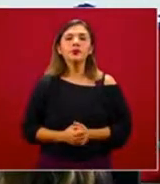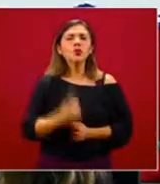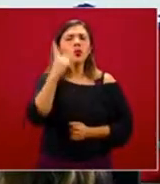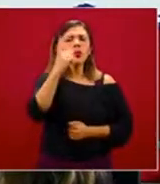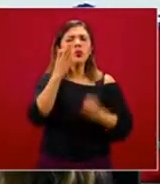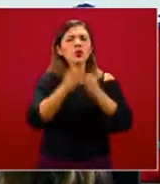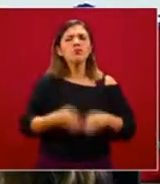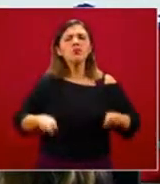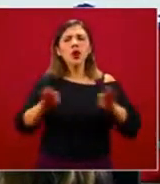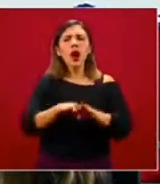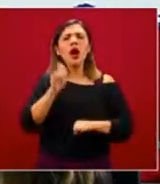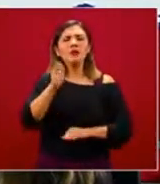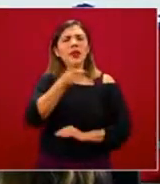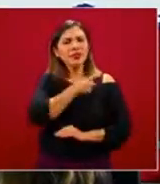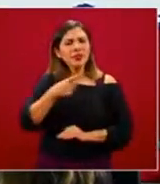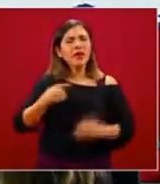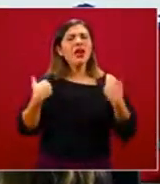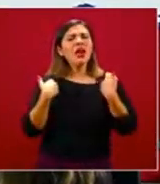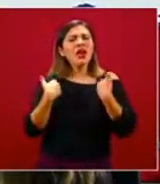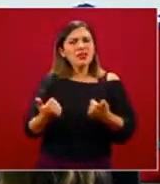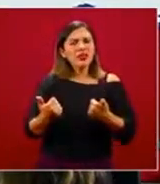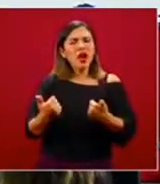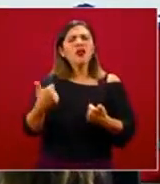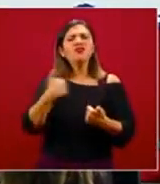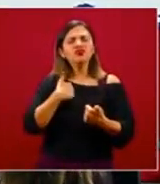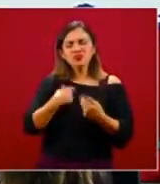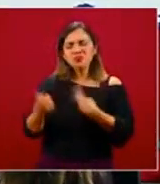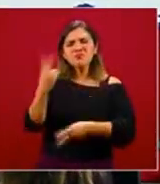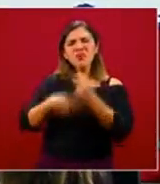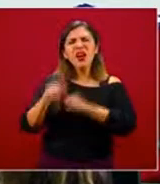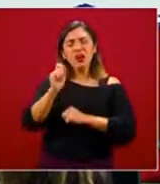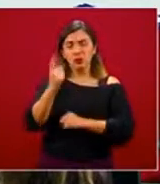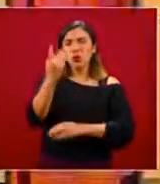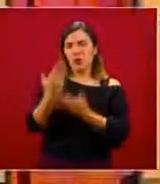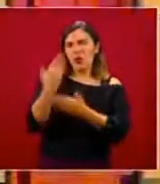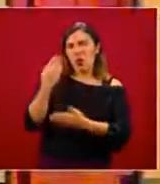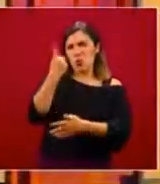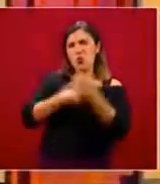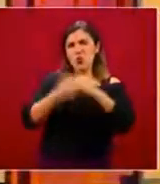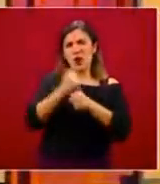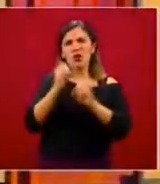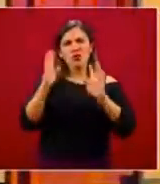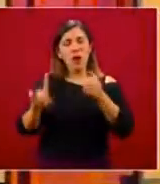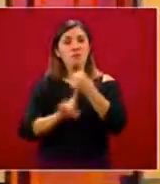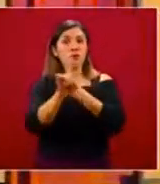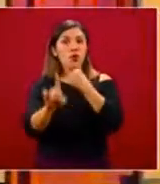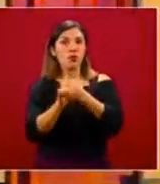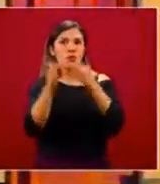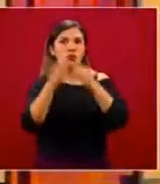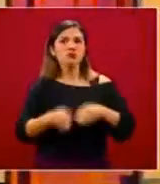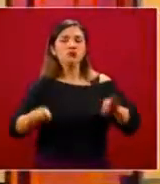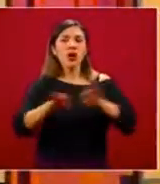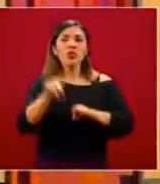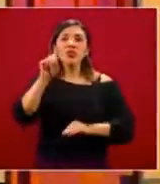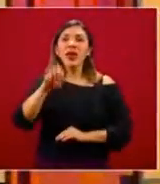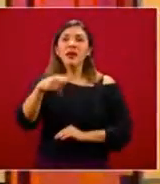that are relevant at this time. ¿De dónde venimos? Ya el año pasado fue un problema importante de dengue y lo